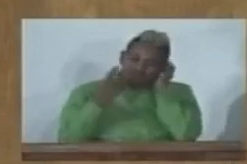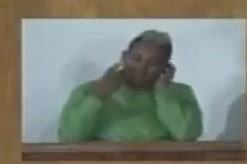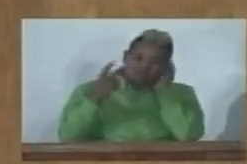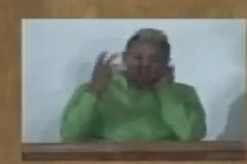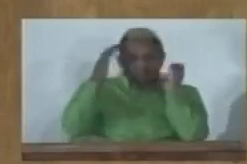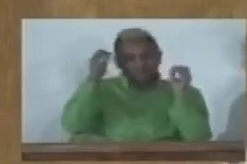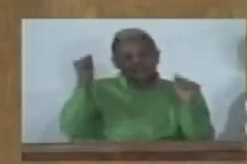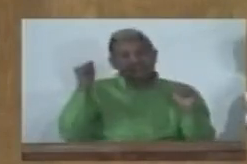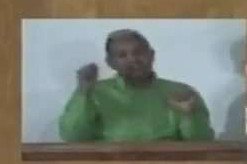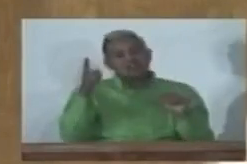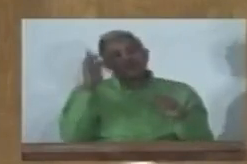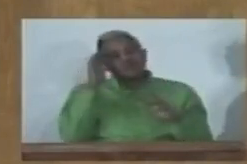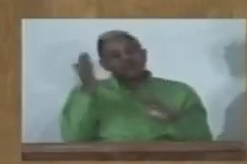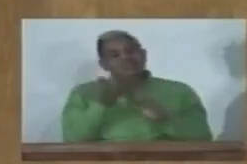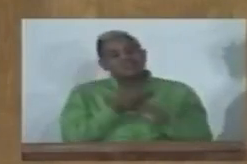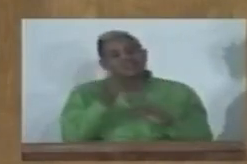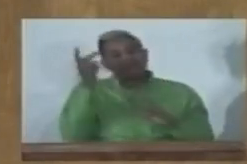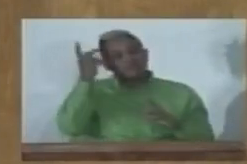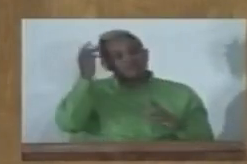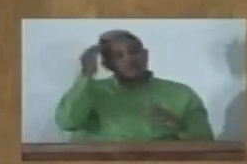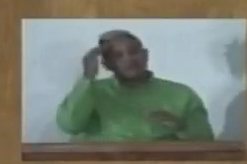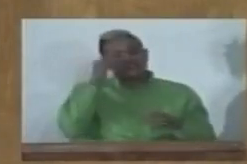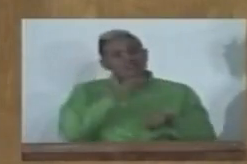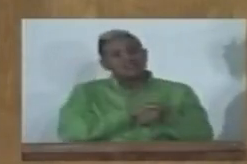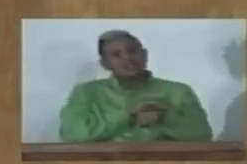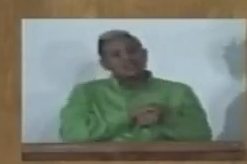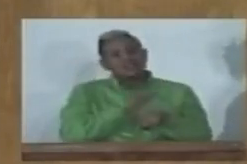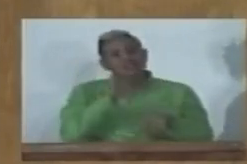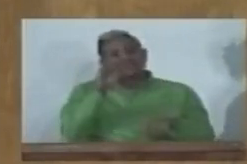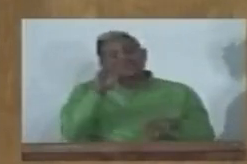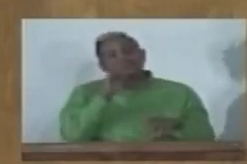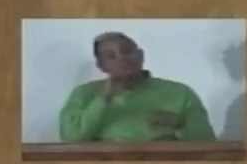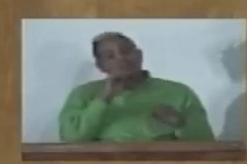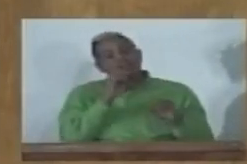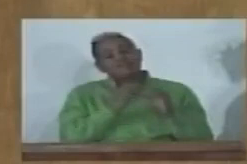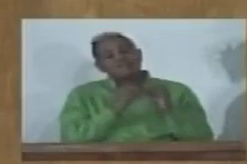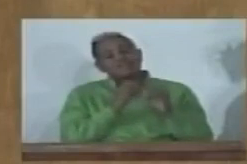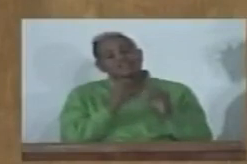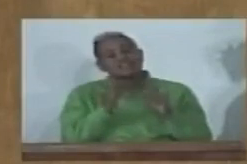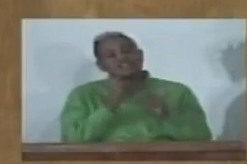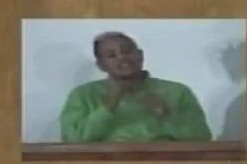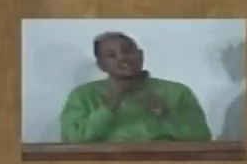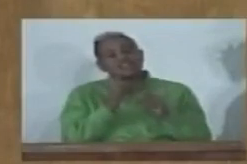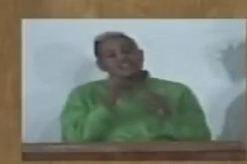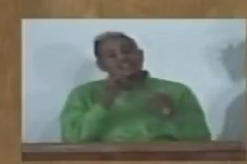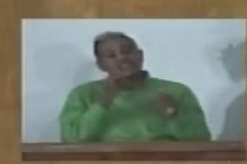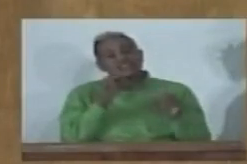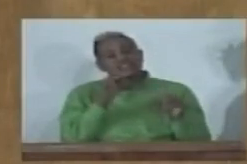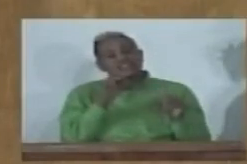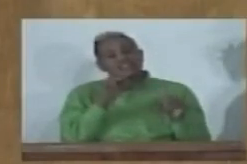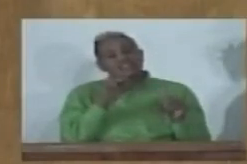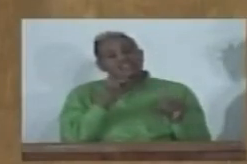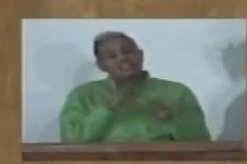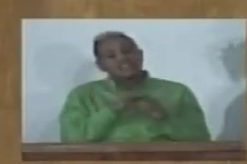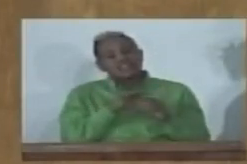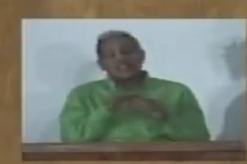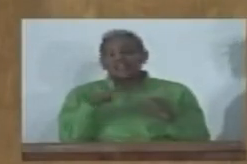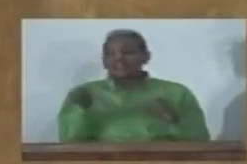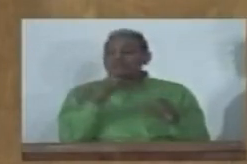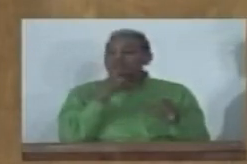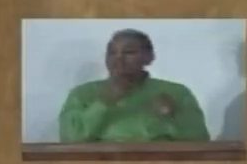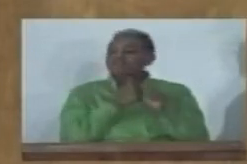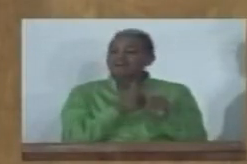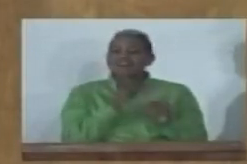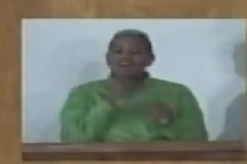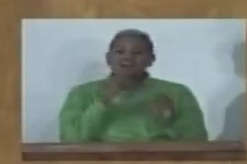of England took them down a fixed date election, and these wanted to follow fashion and fixed date election. So I want to know if